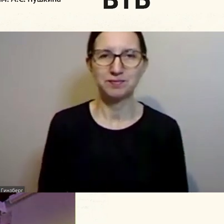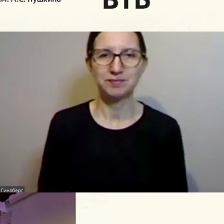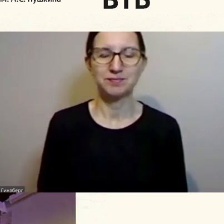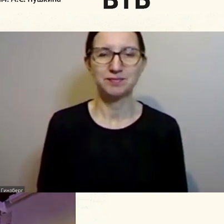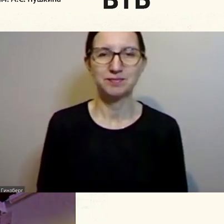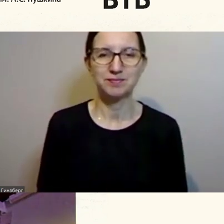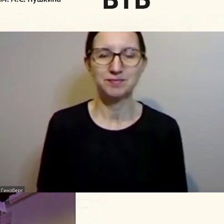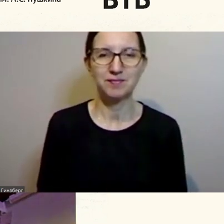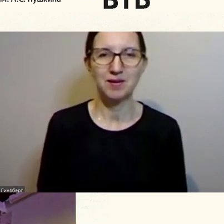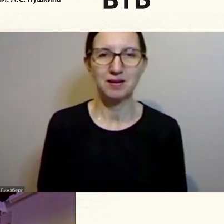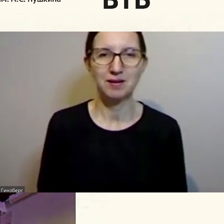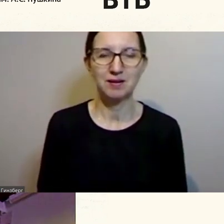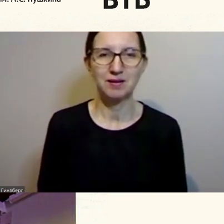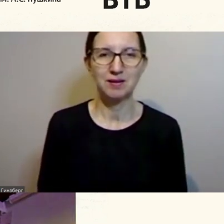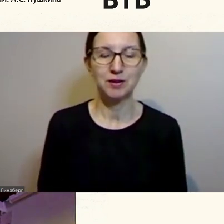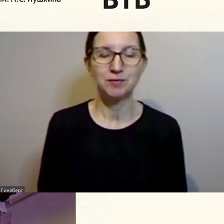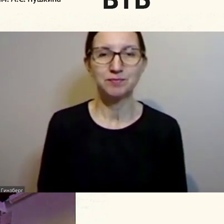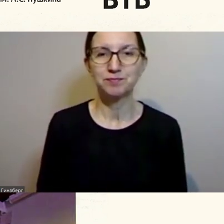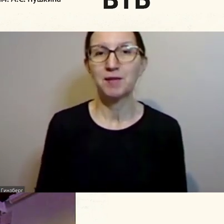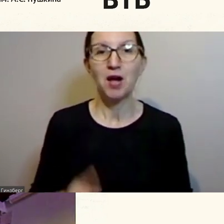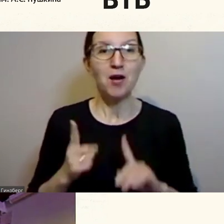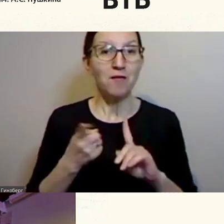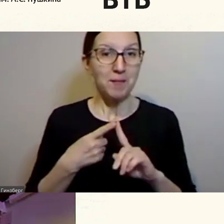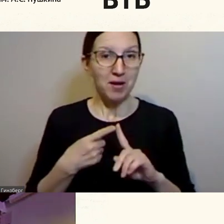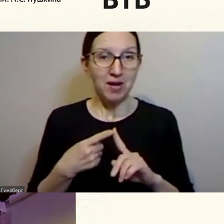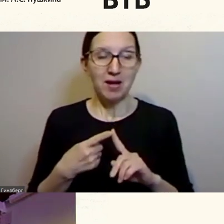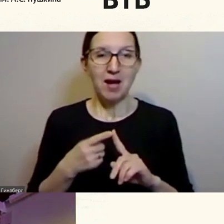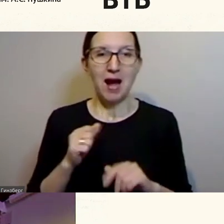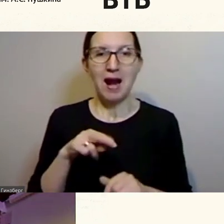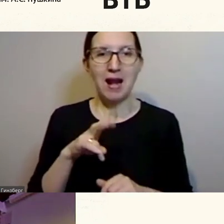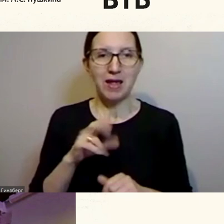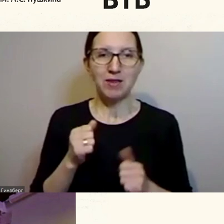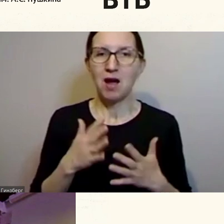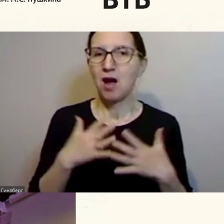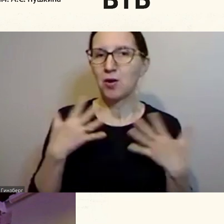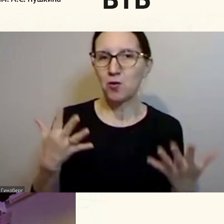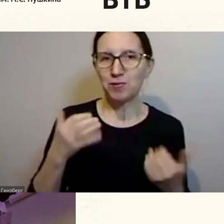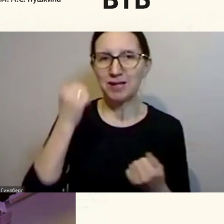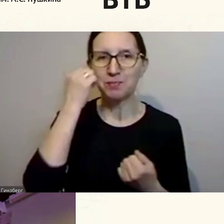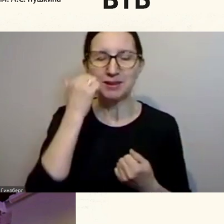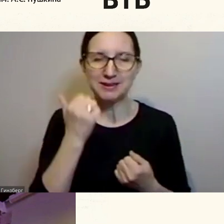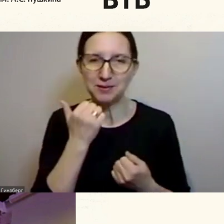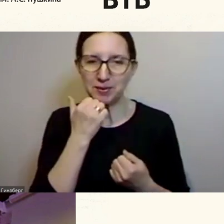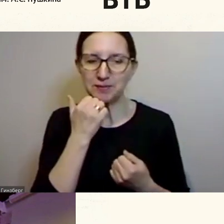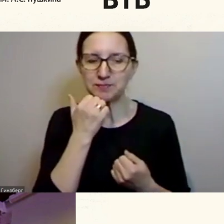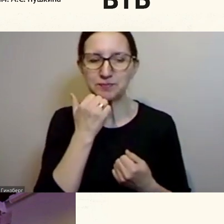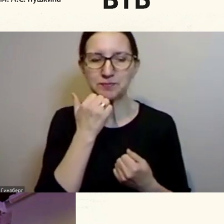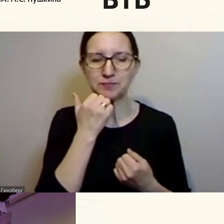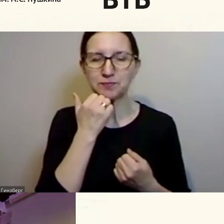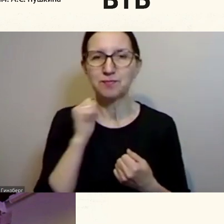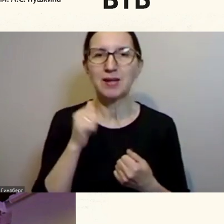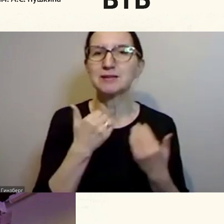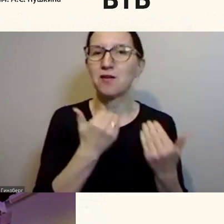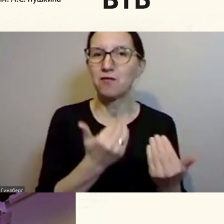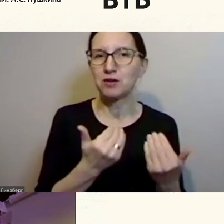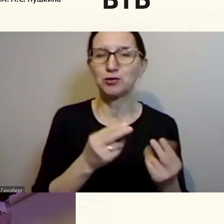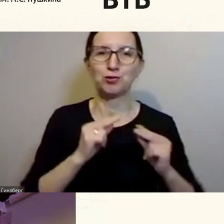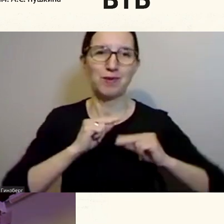Well, first of all, thank you so much, Alina. Your enormous efforts and help on the